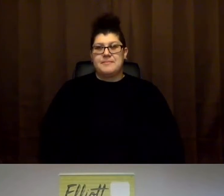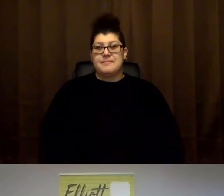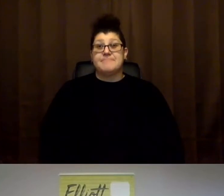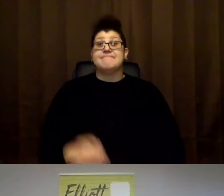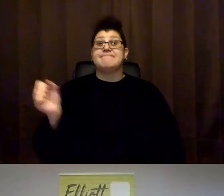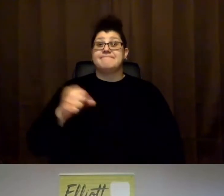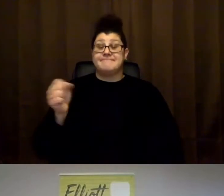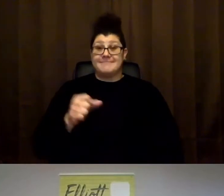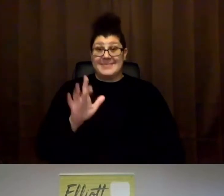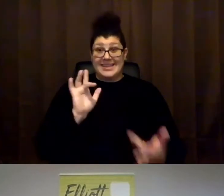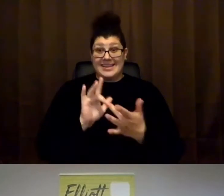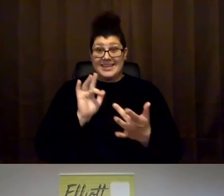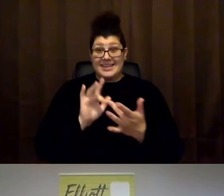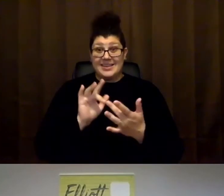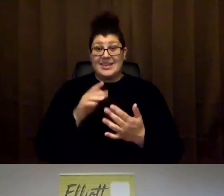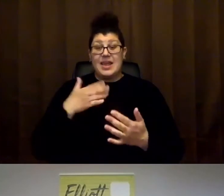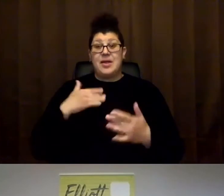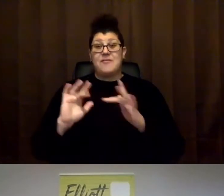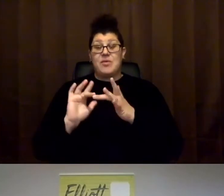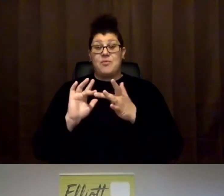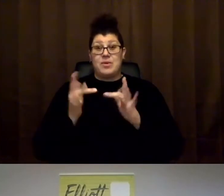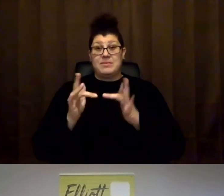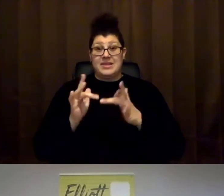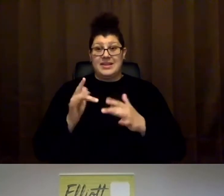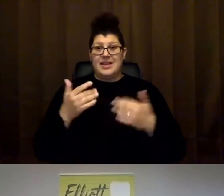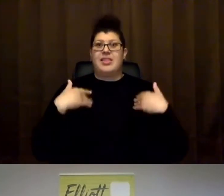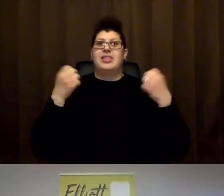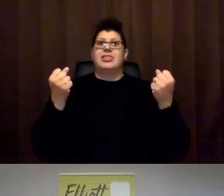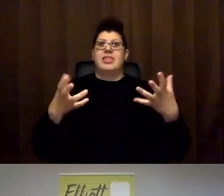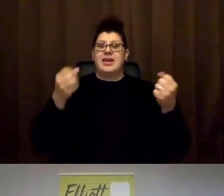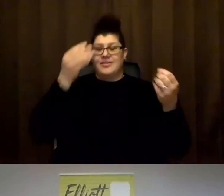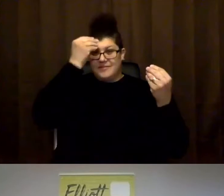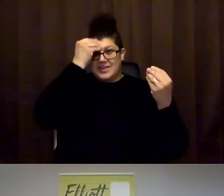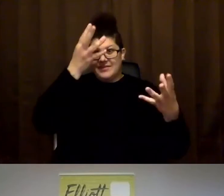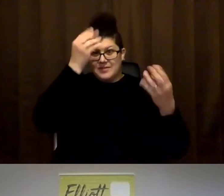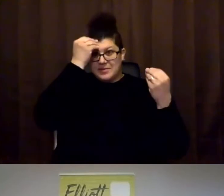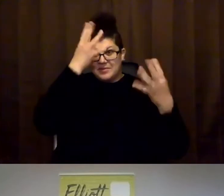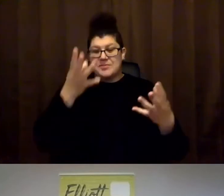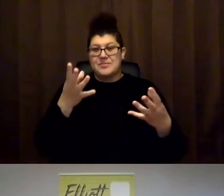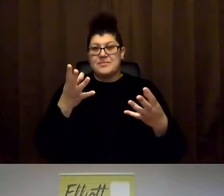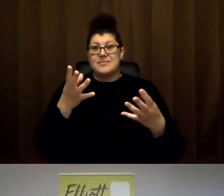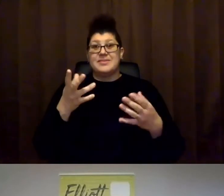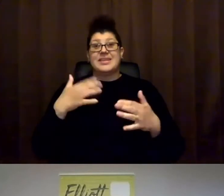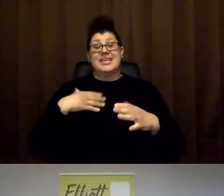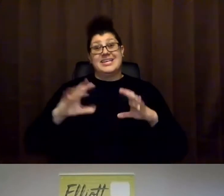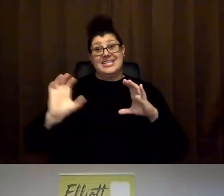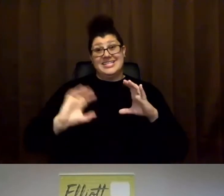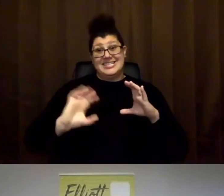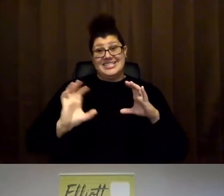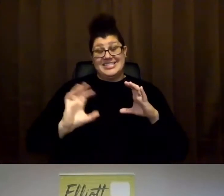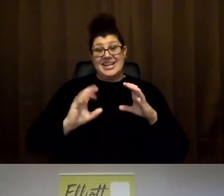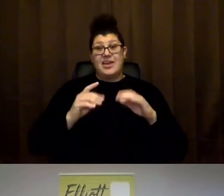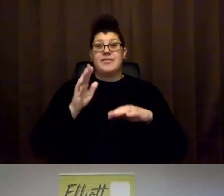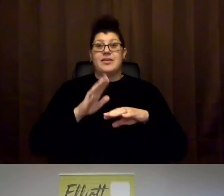can contact us by going to our website. There's a great deal of information on there. You can also chat with us through our website.